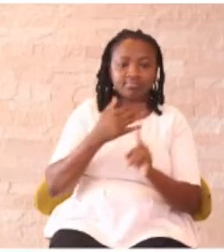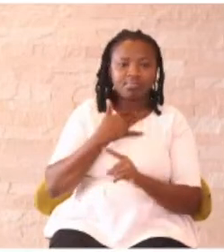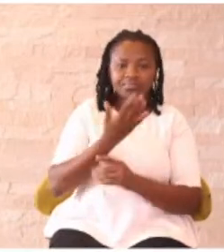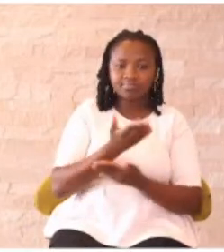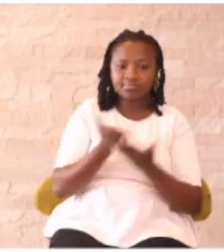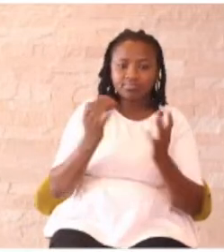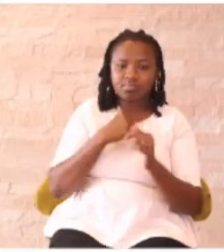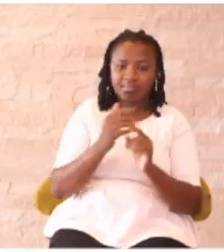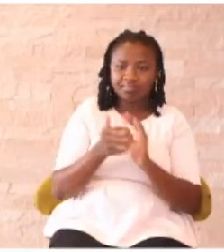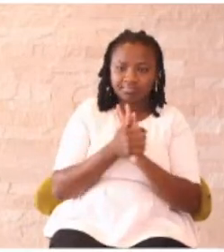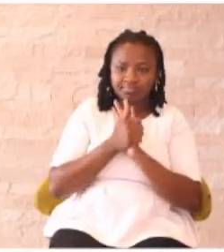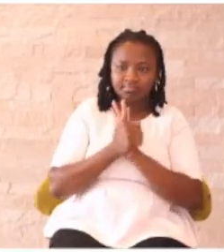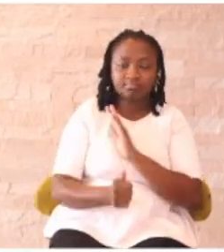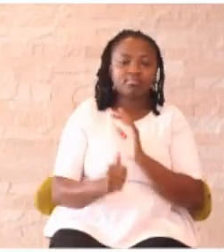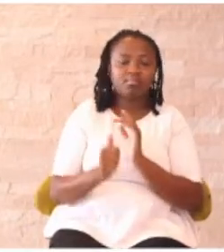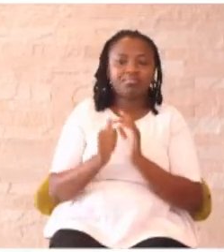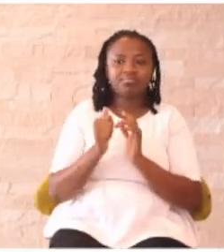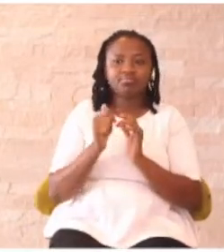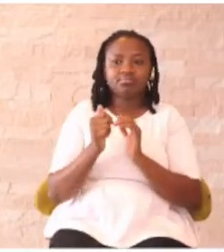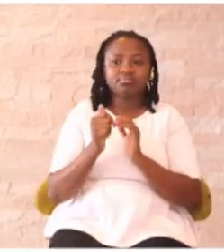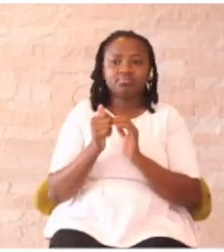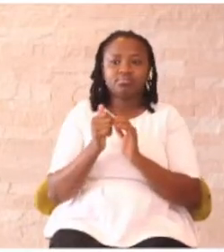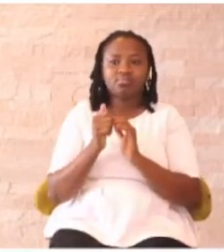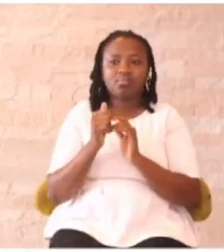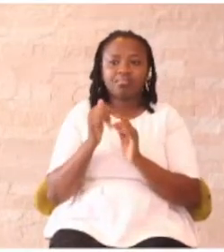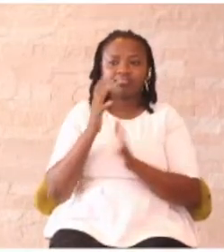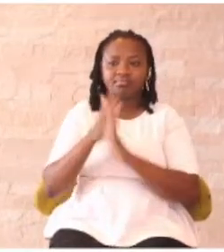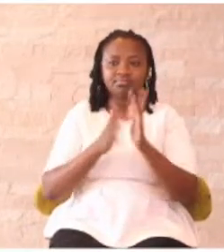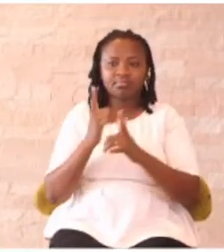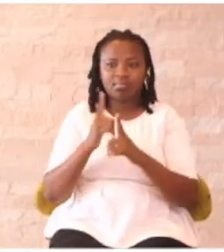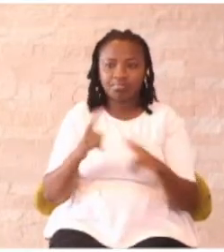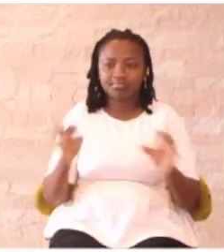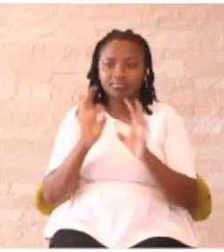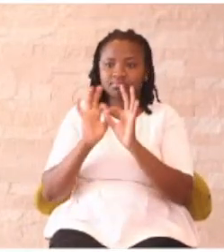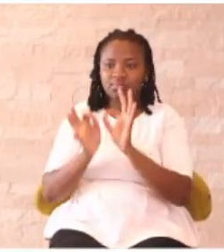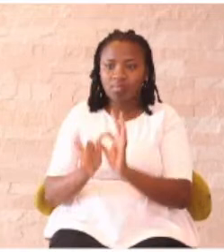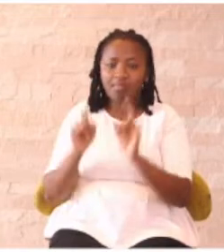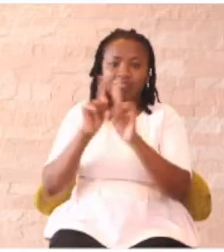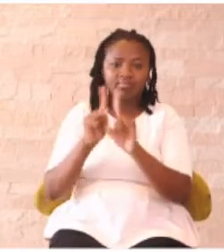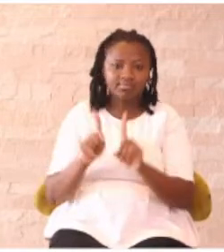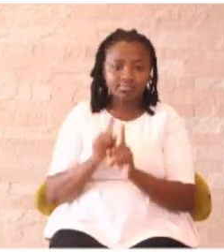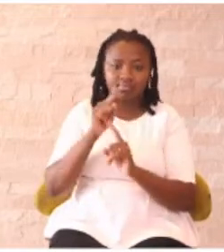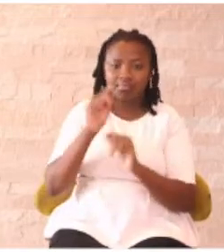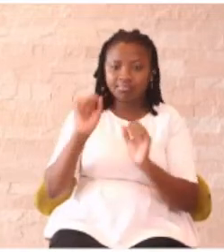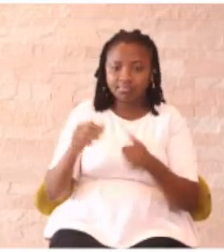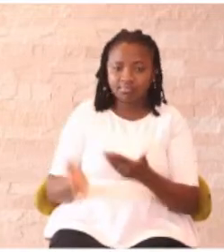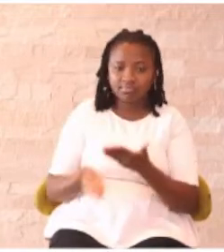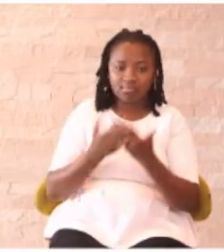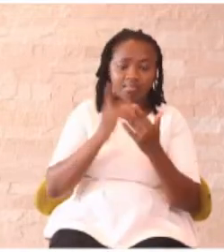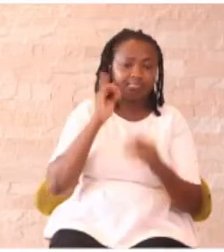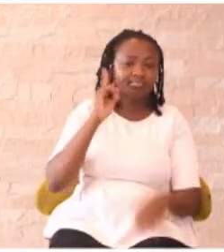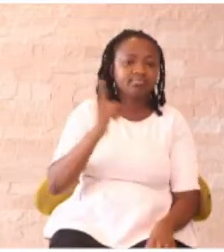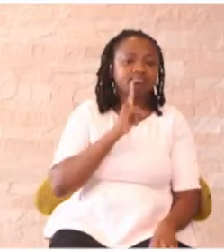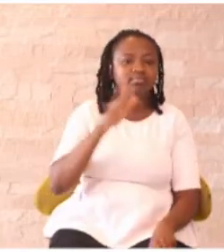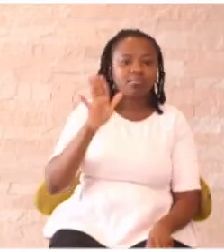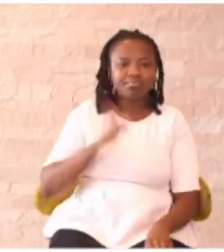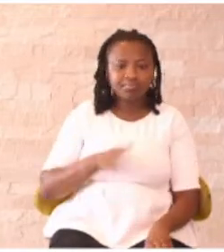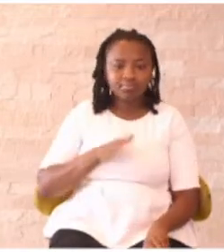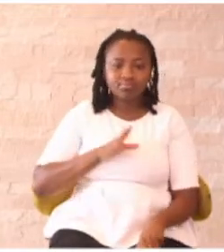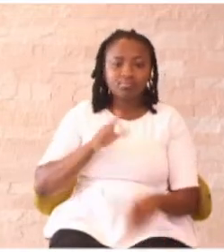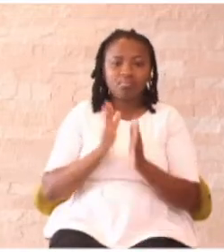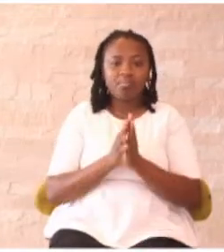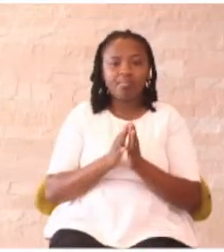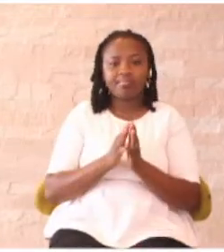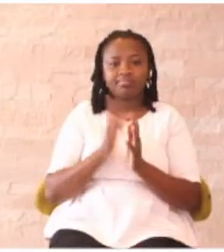advanced skills on sign language interpretation so that they can be of benefit to women with disabilities who are deaf, who